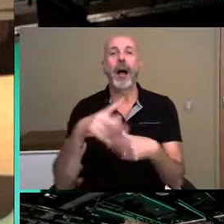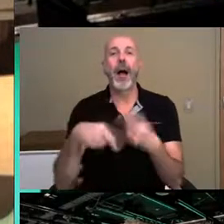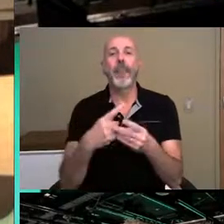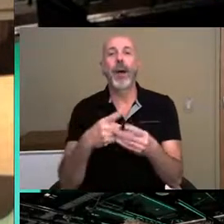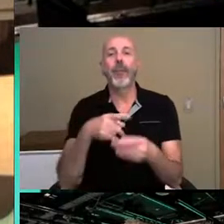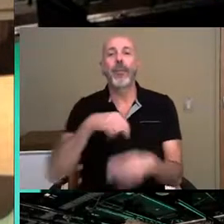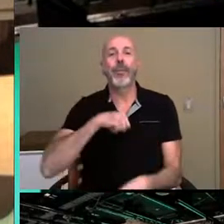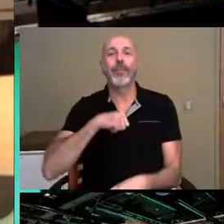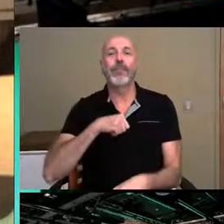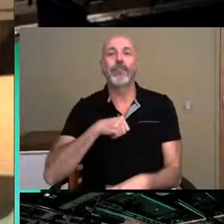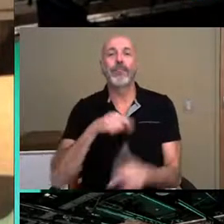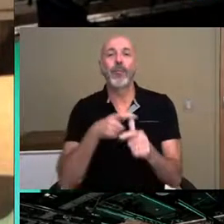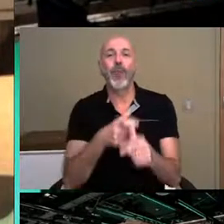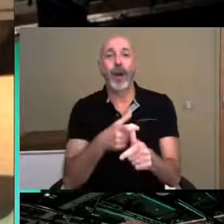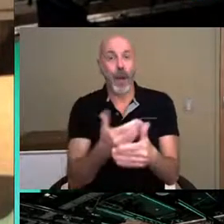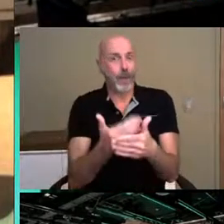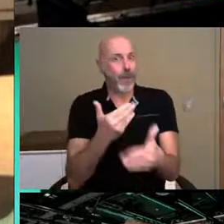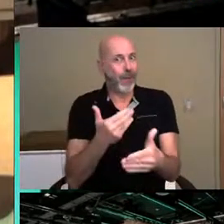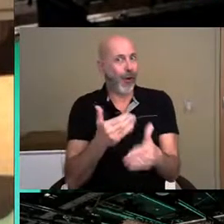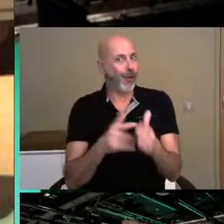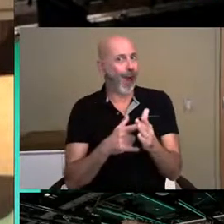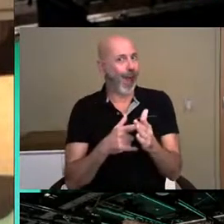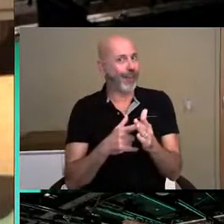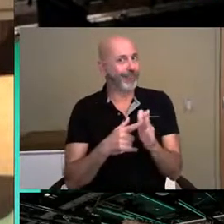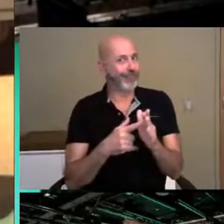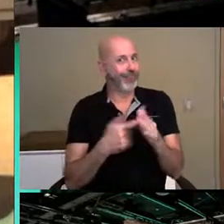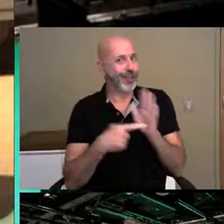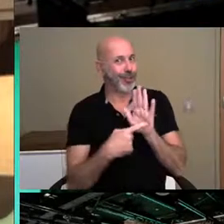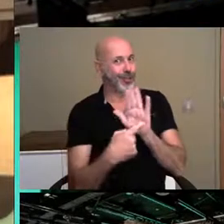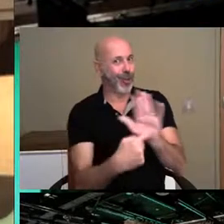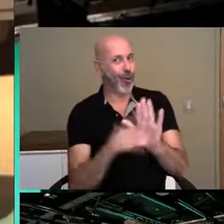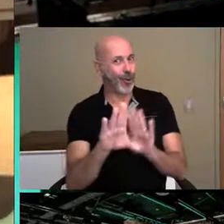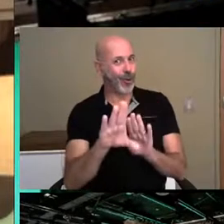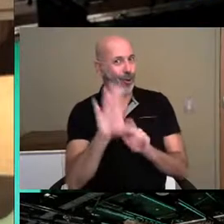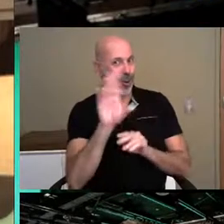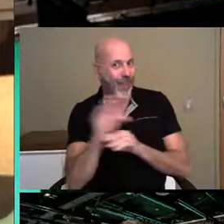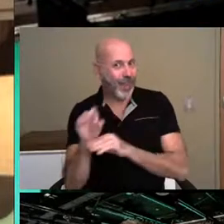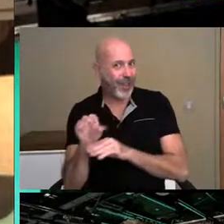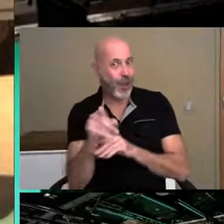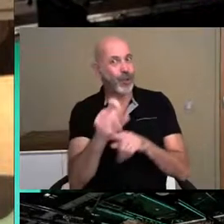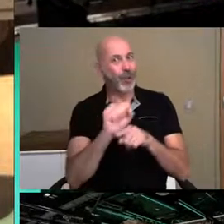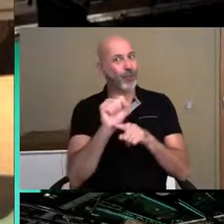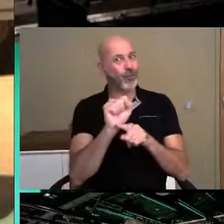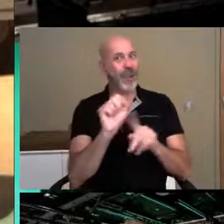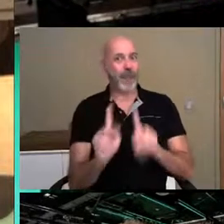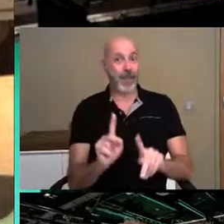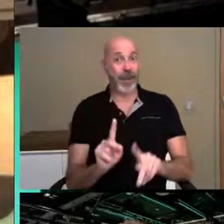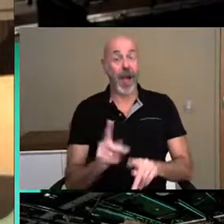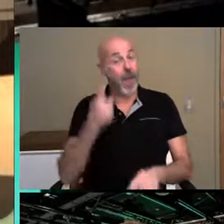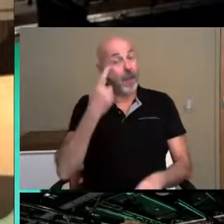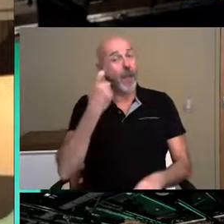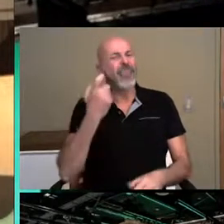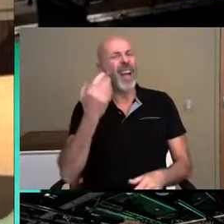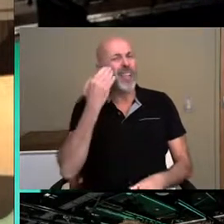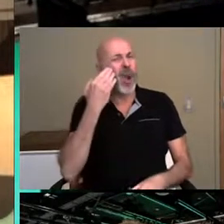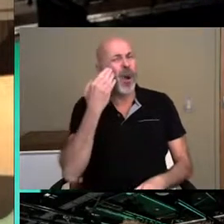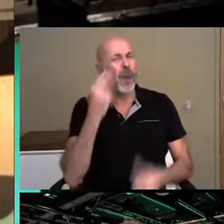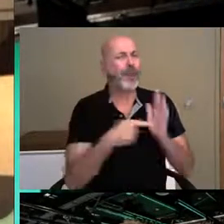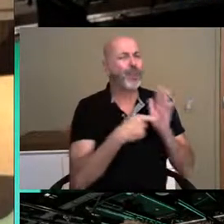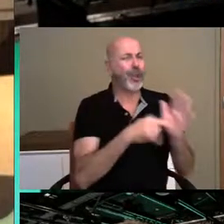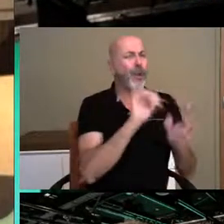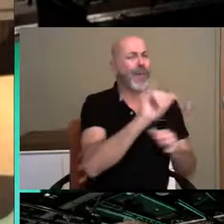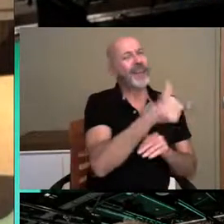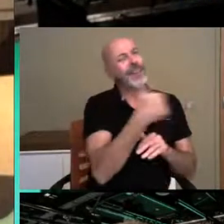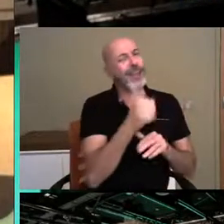before I show off the video in which you are training people? Because even though I'm going to feature that in another